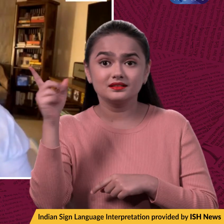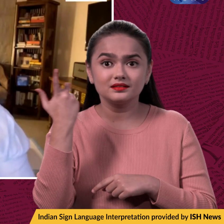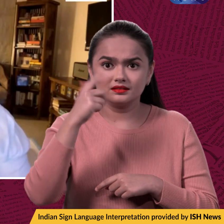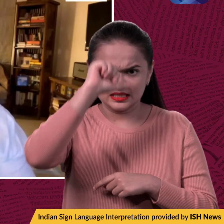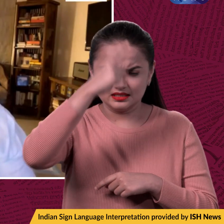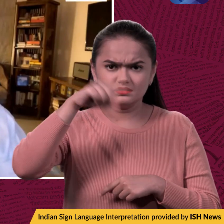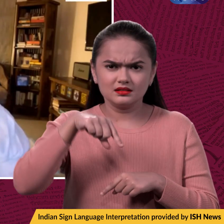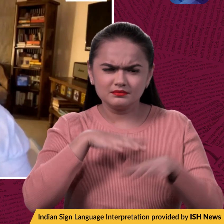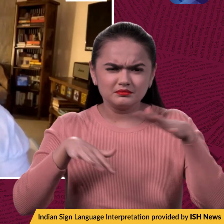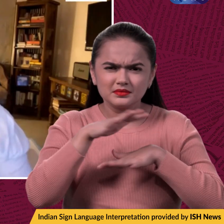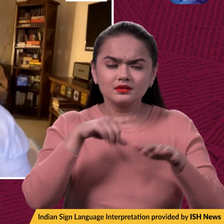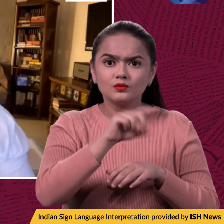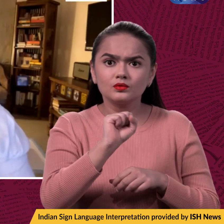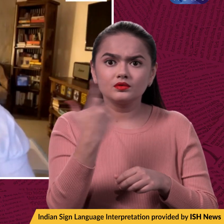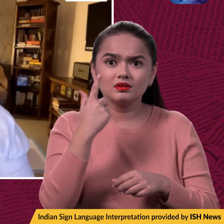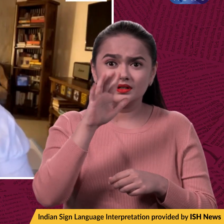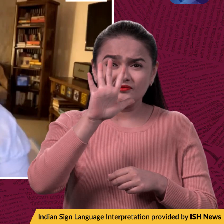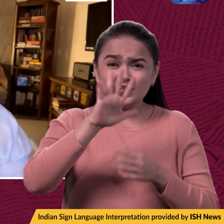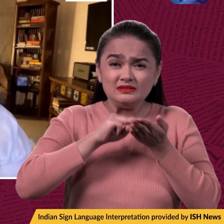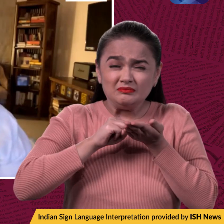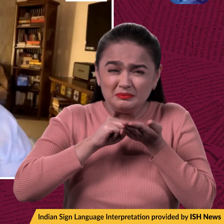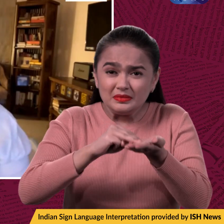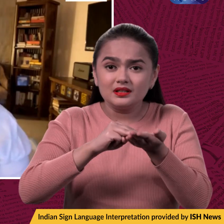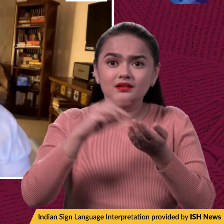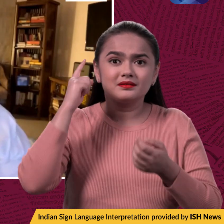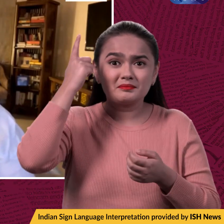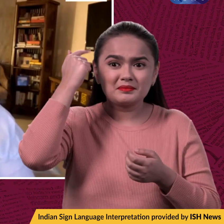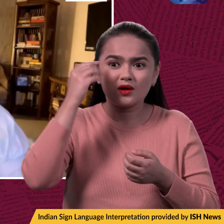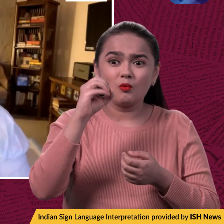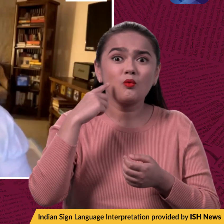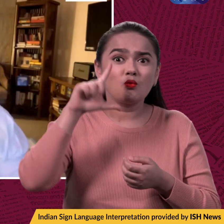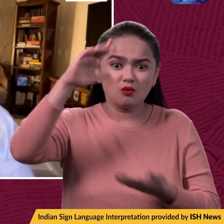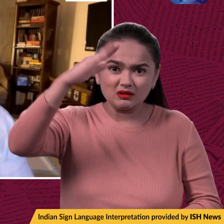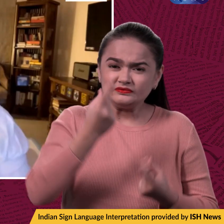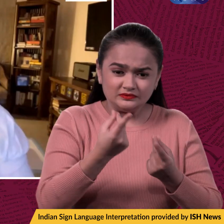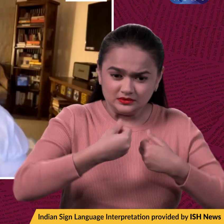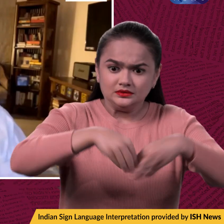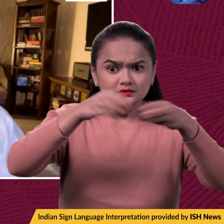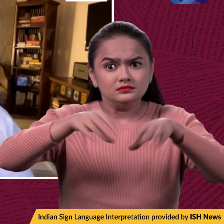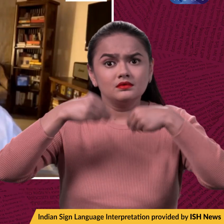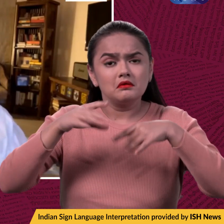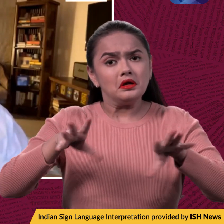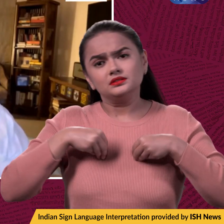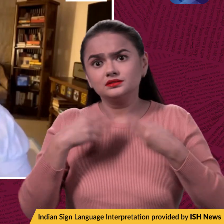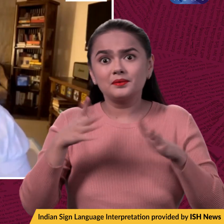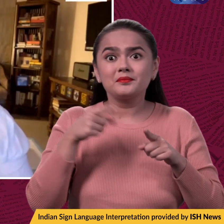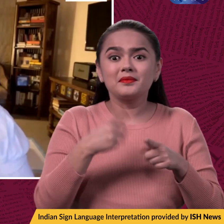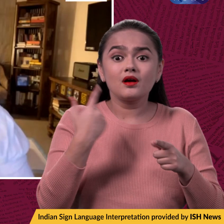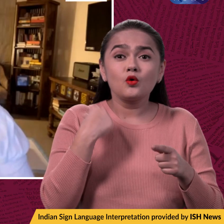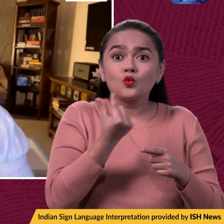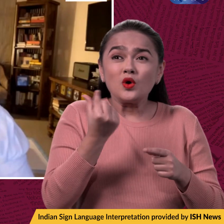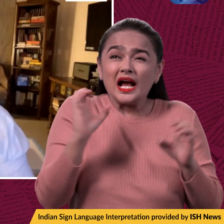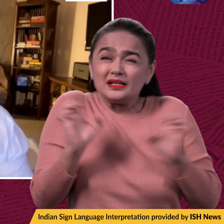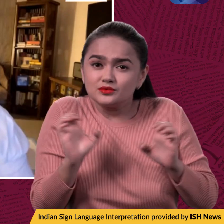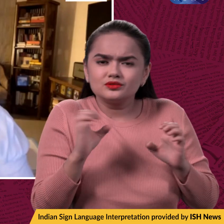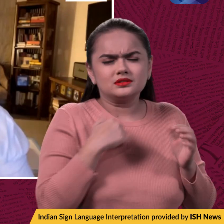India plans to release 5 million barrels of crude oil from its emergency stockpile. Now, this is important